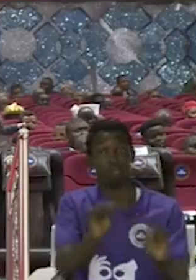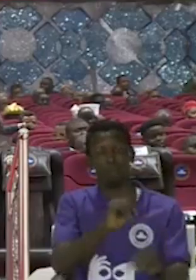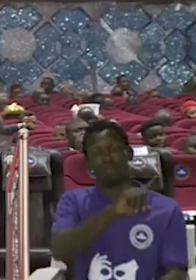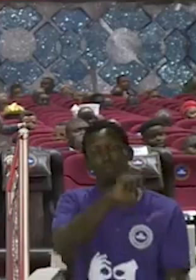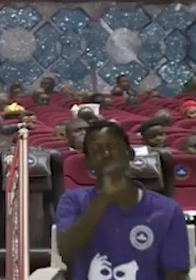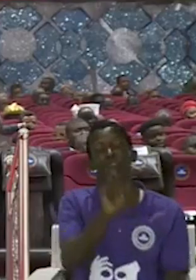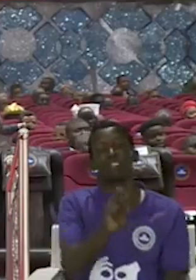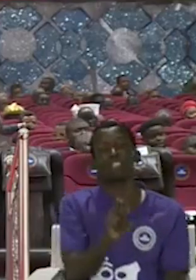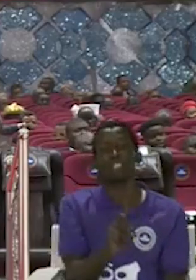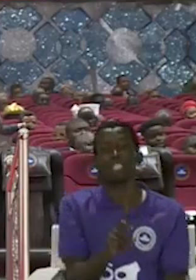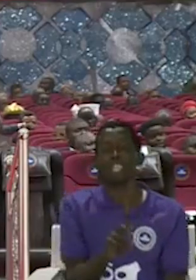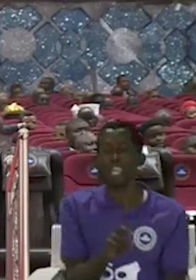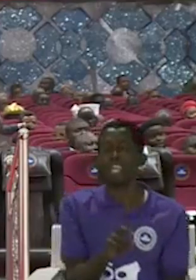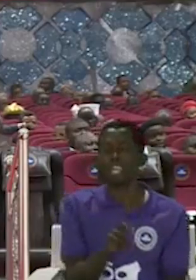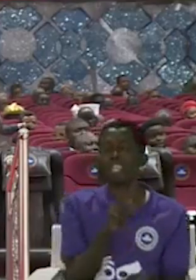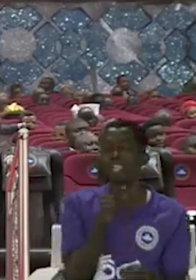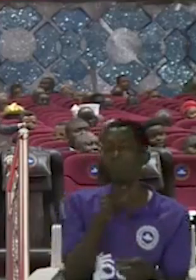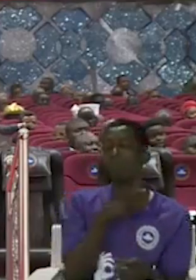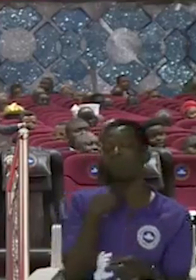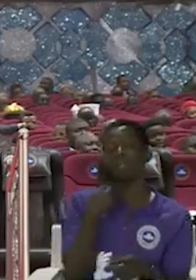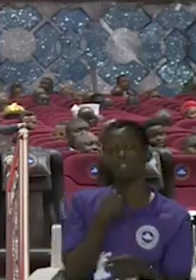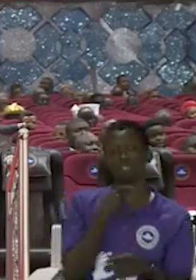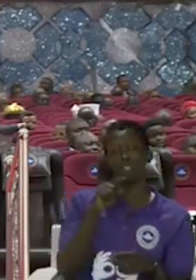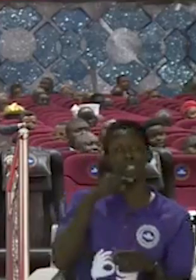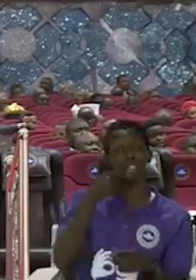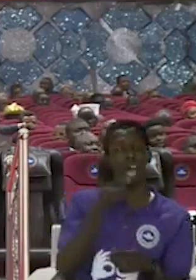So I said, this man knows something I don't know.